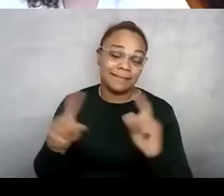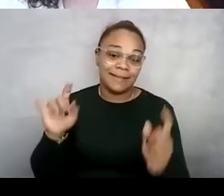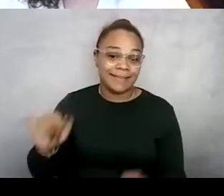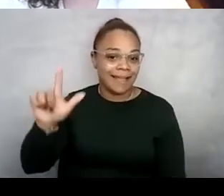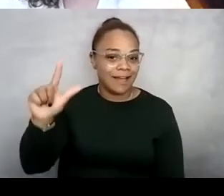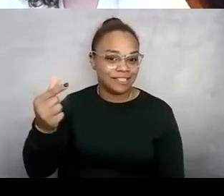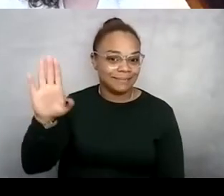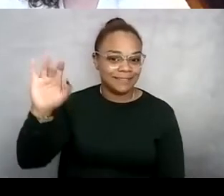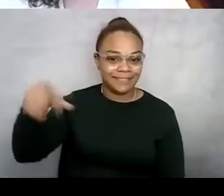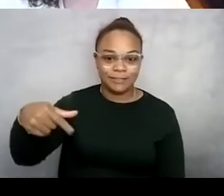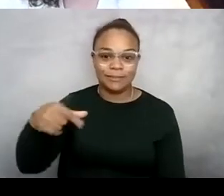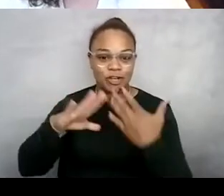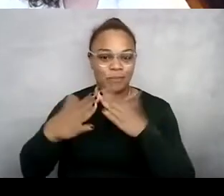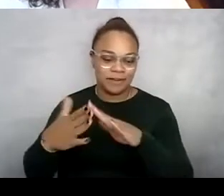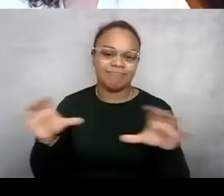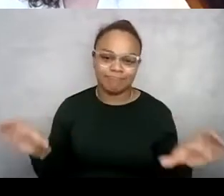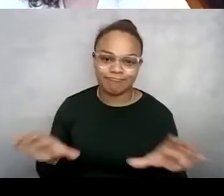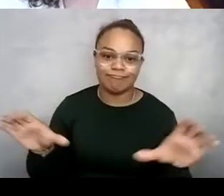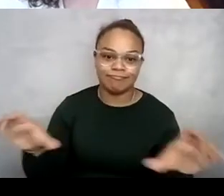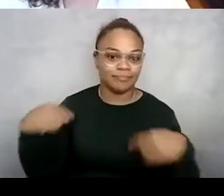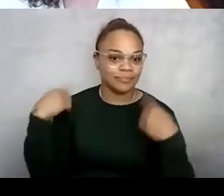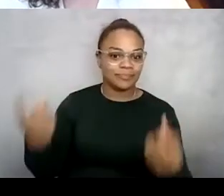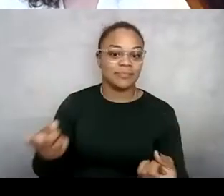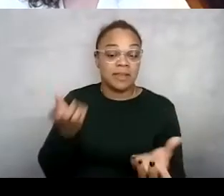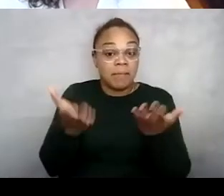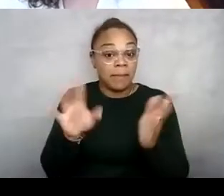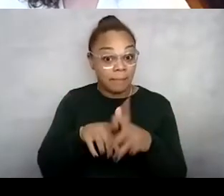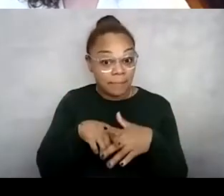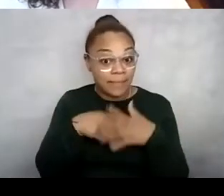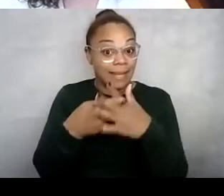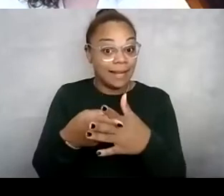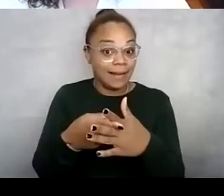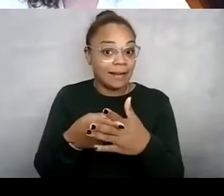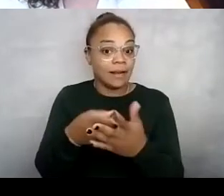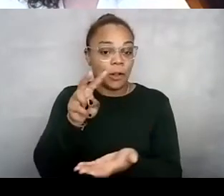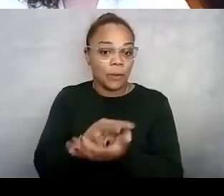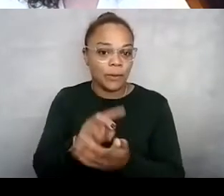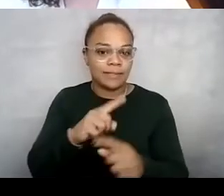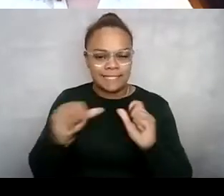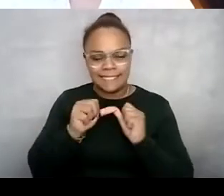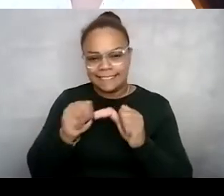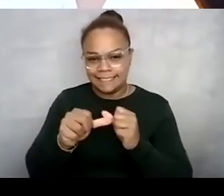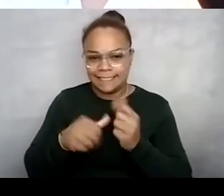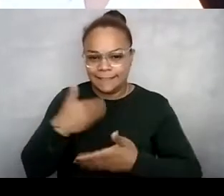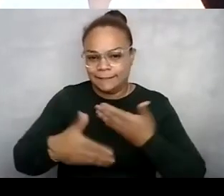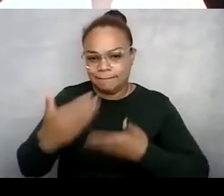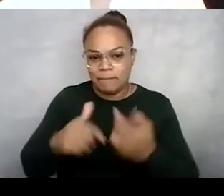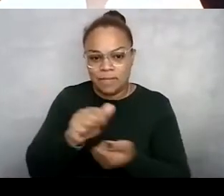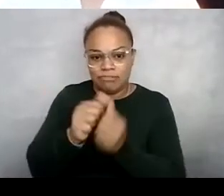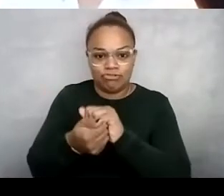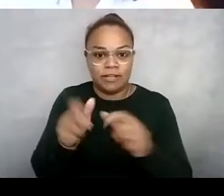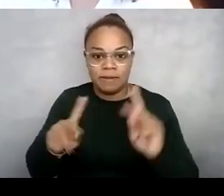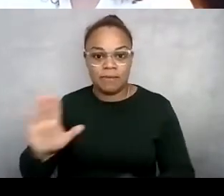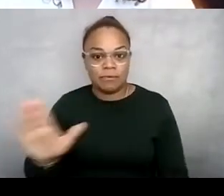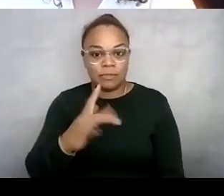where, we might lose at the beginning, but we lose forward. We change hearts and minds. We cause people to come out and tell